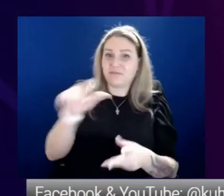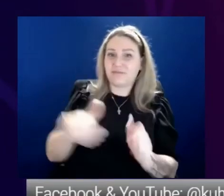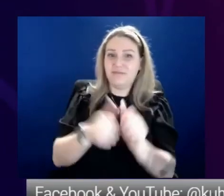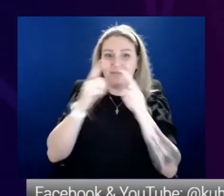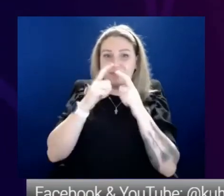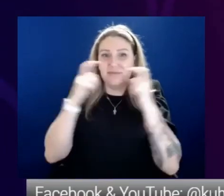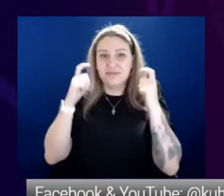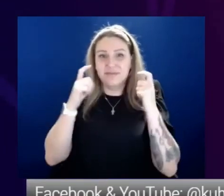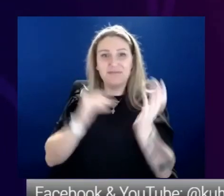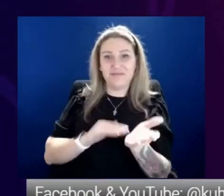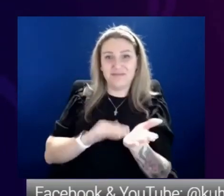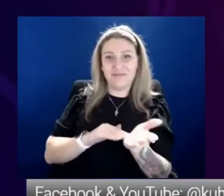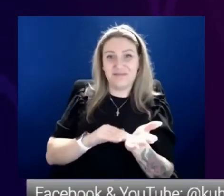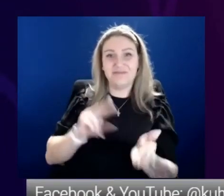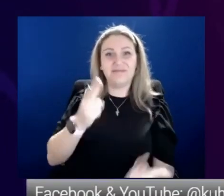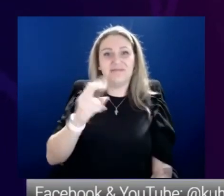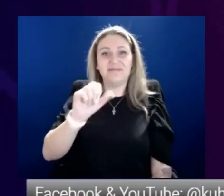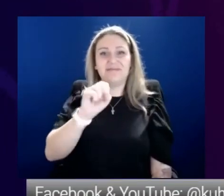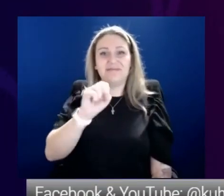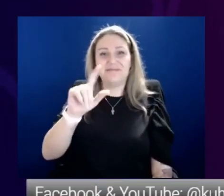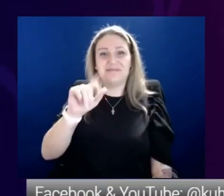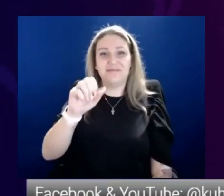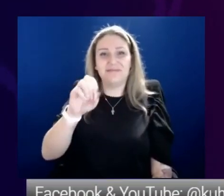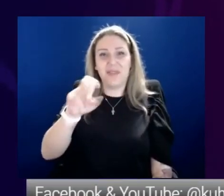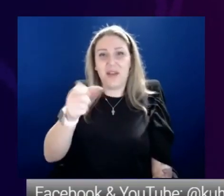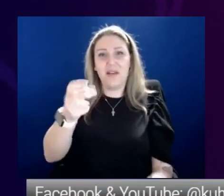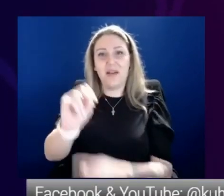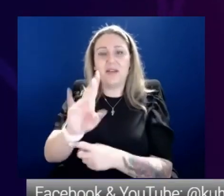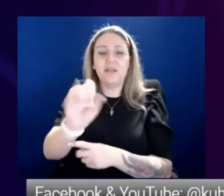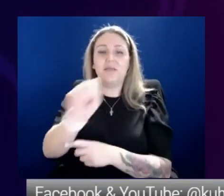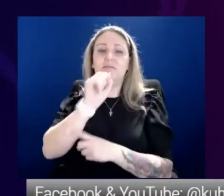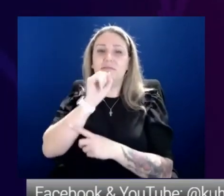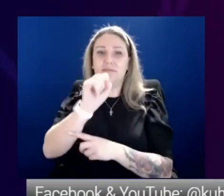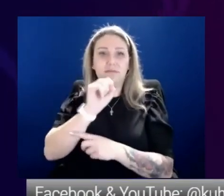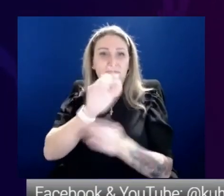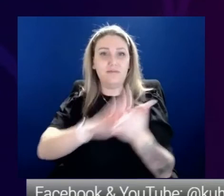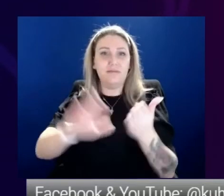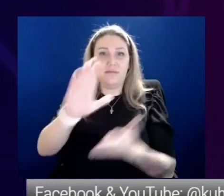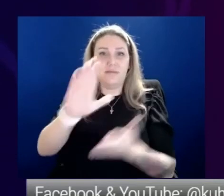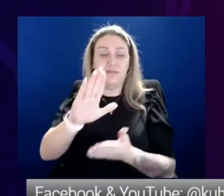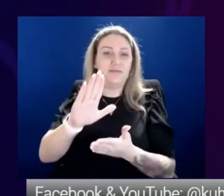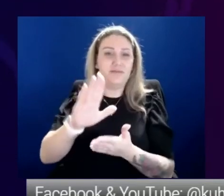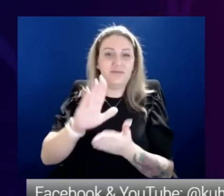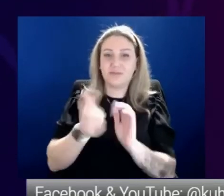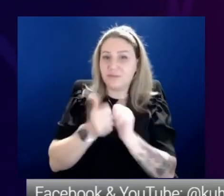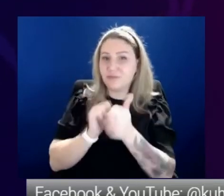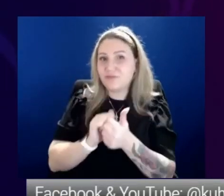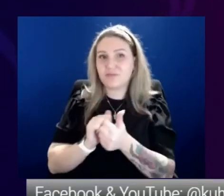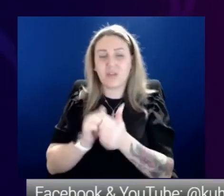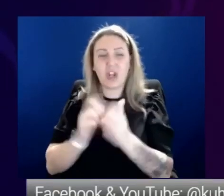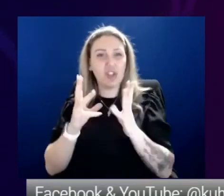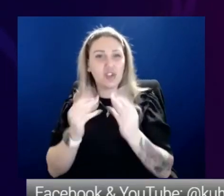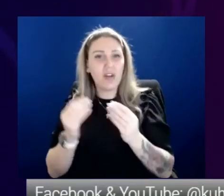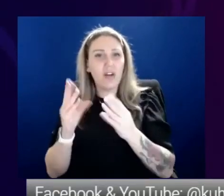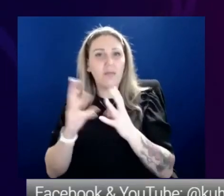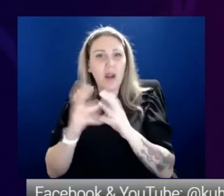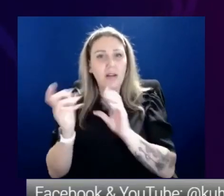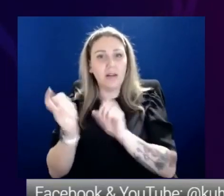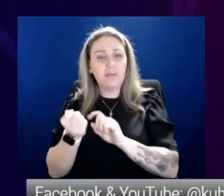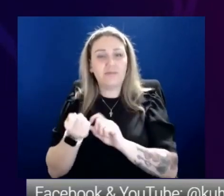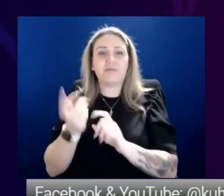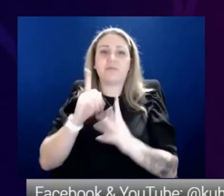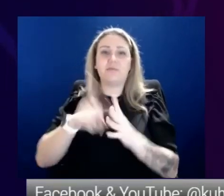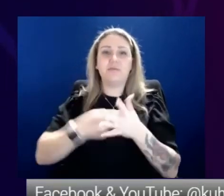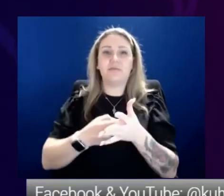talked about her love of college sports. She played softball at Creighton. She started a scholarship for women who are playing college sports, which is